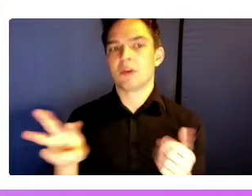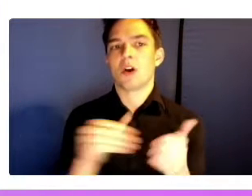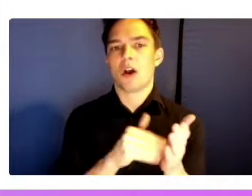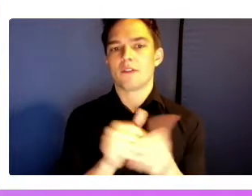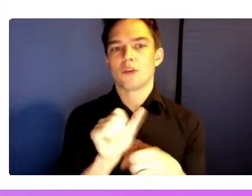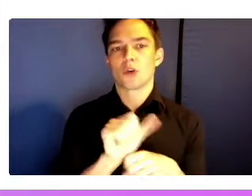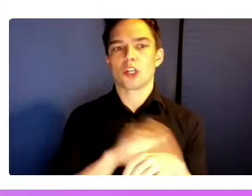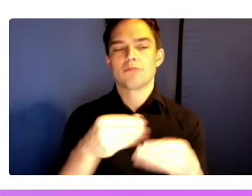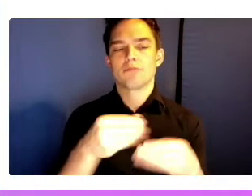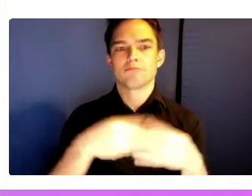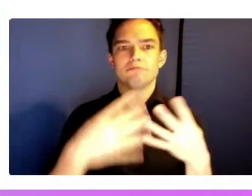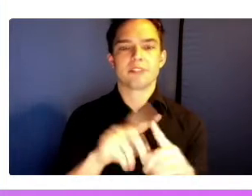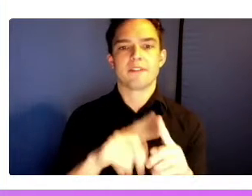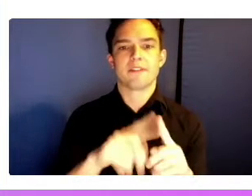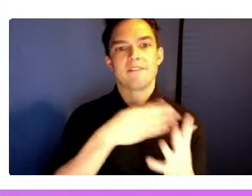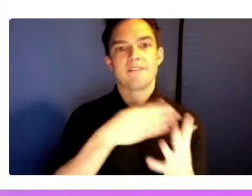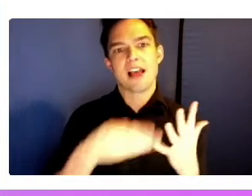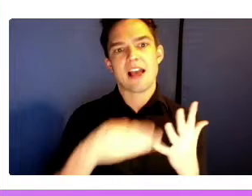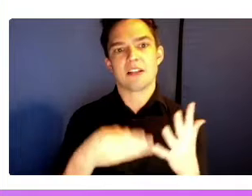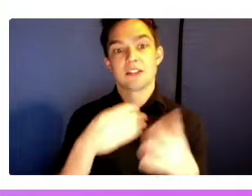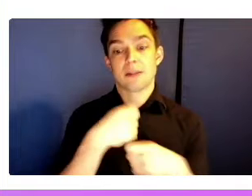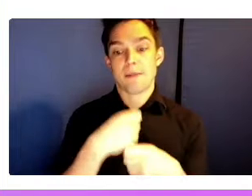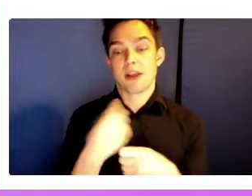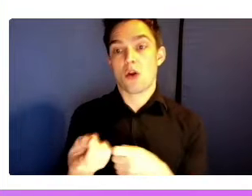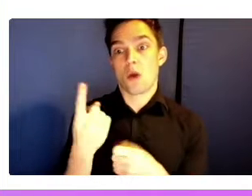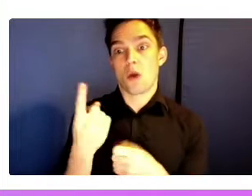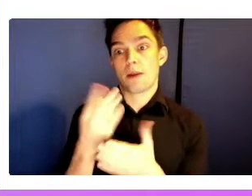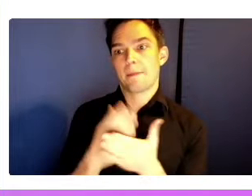dozens of files to create one piece of output.